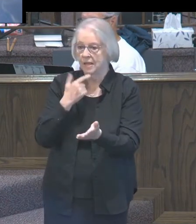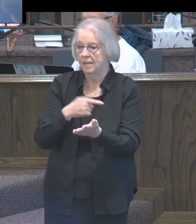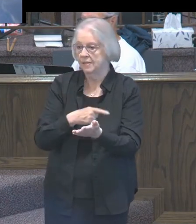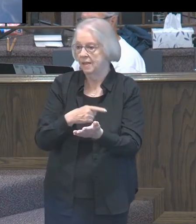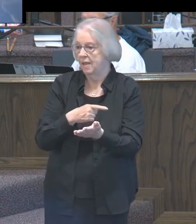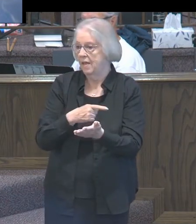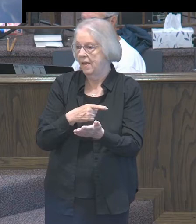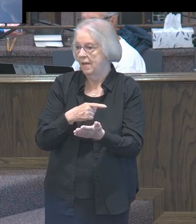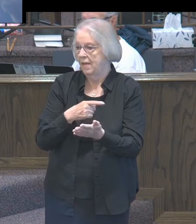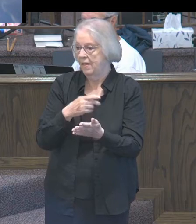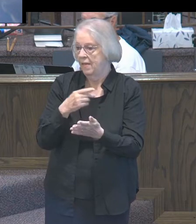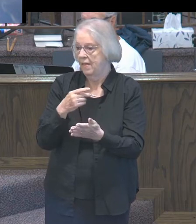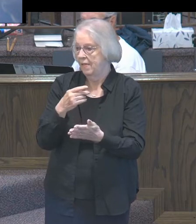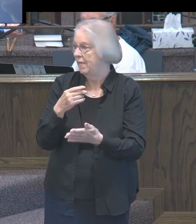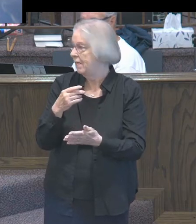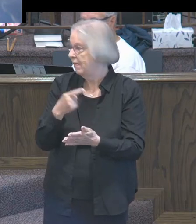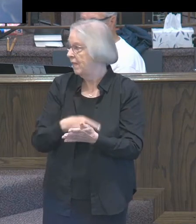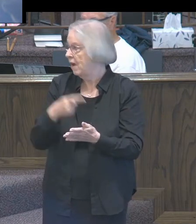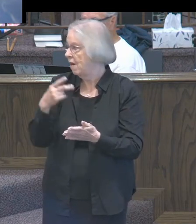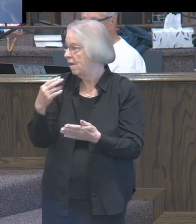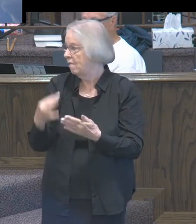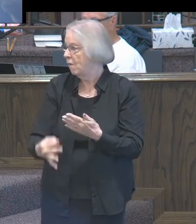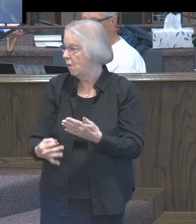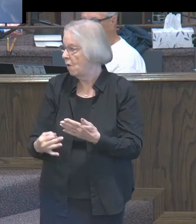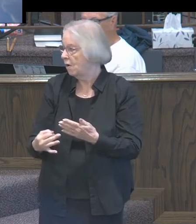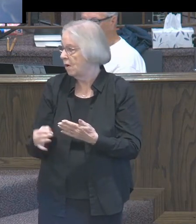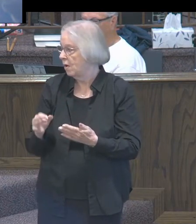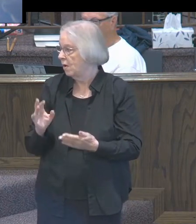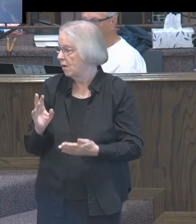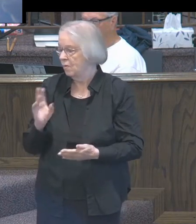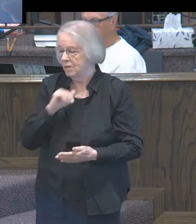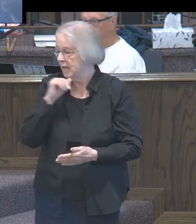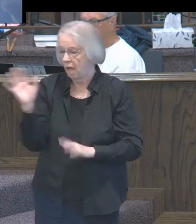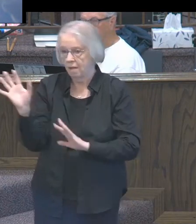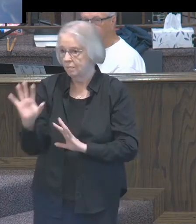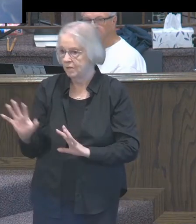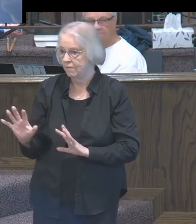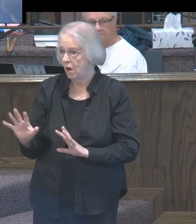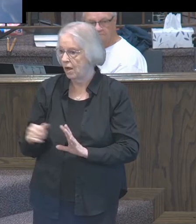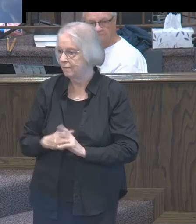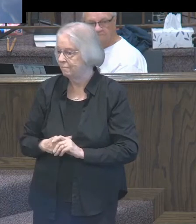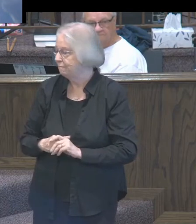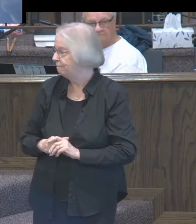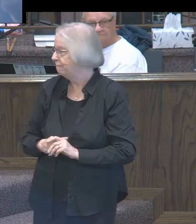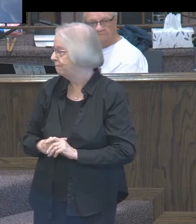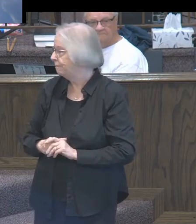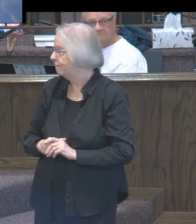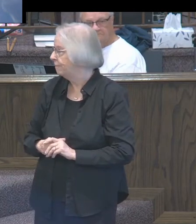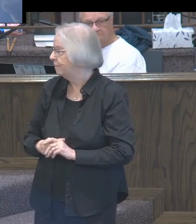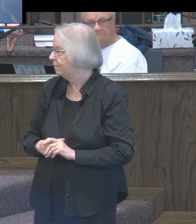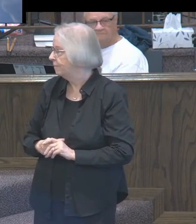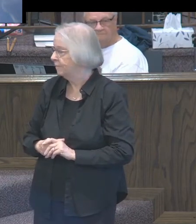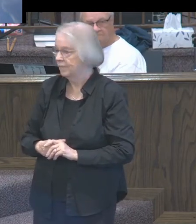we will not fear, as we are still and knowing that He is God. Okay, so I'm